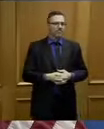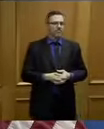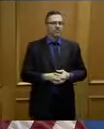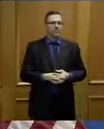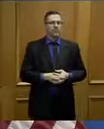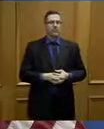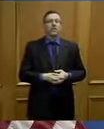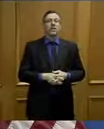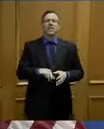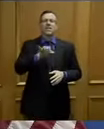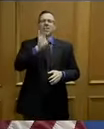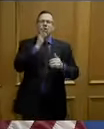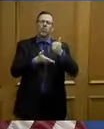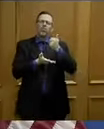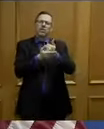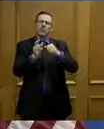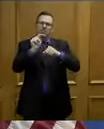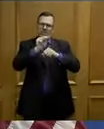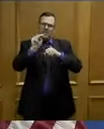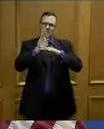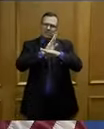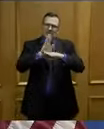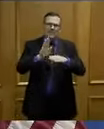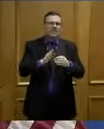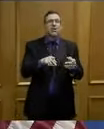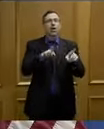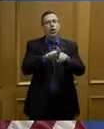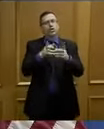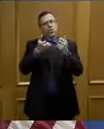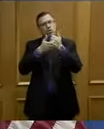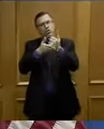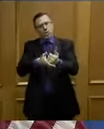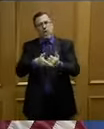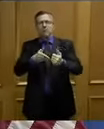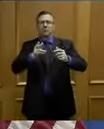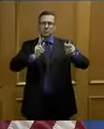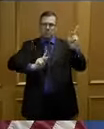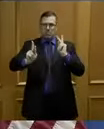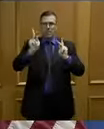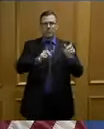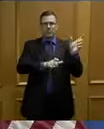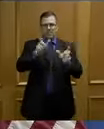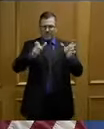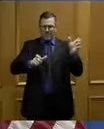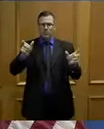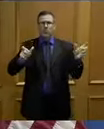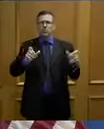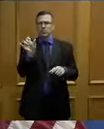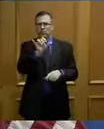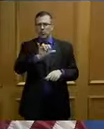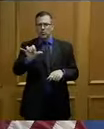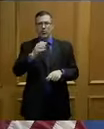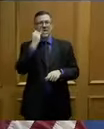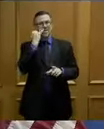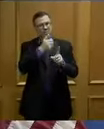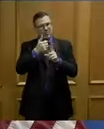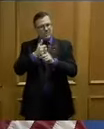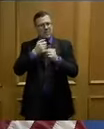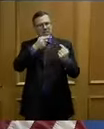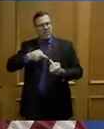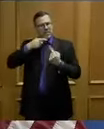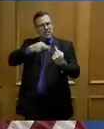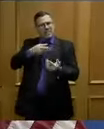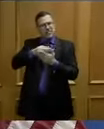That is to help Tennessee businesses. We also want to help Tennessee individuals who are facing unique challenges economically. We've